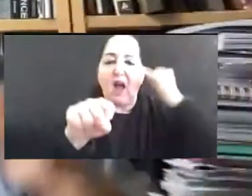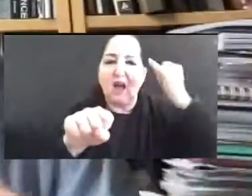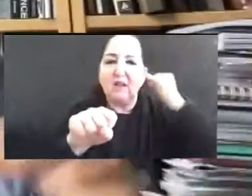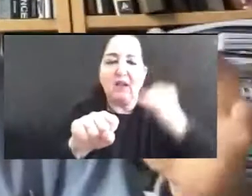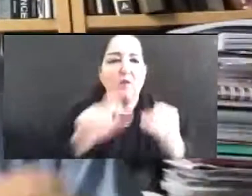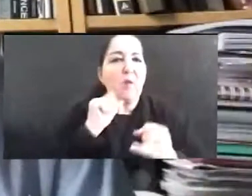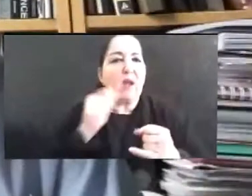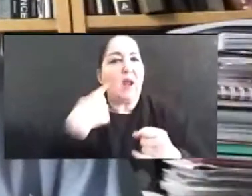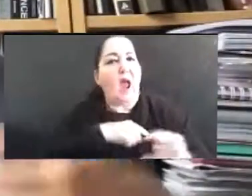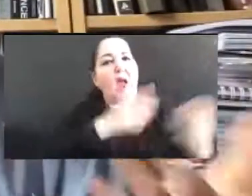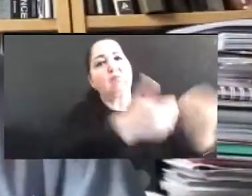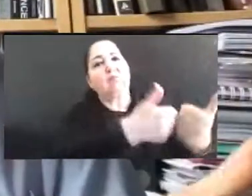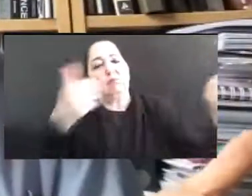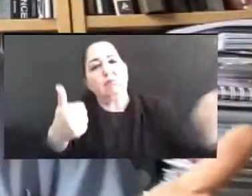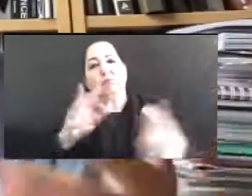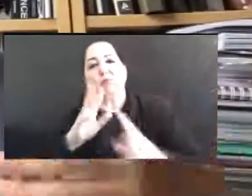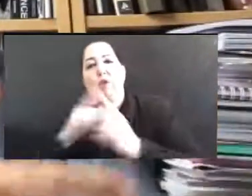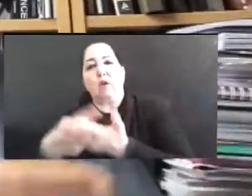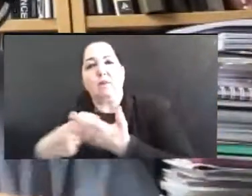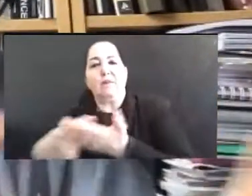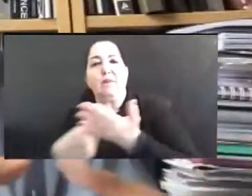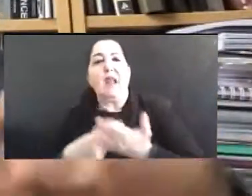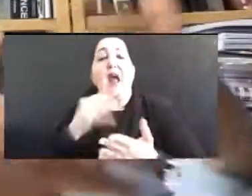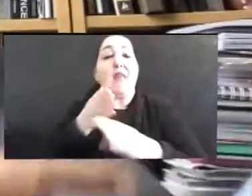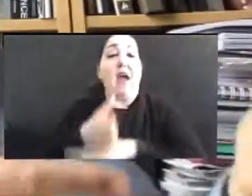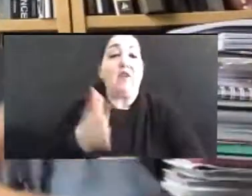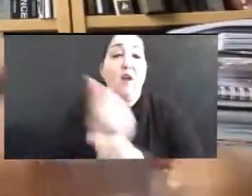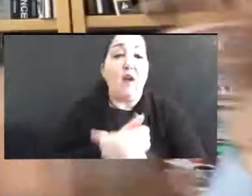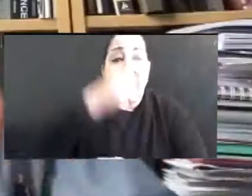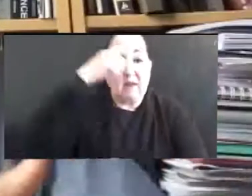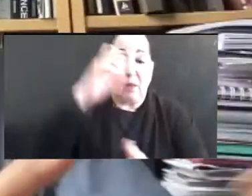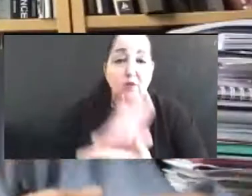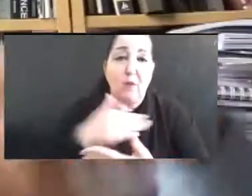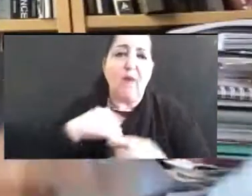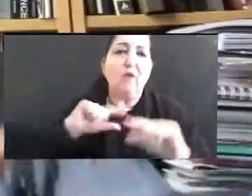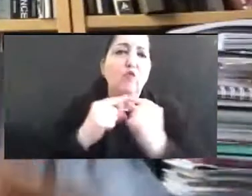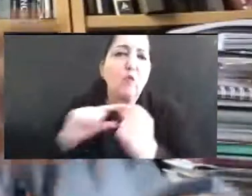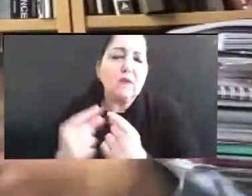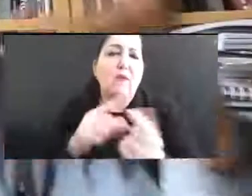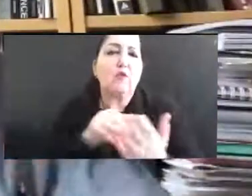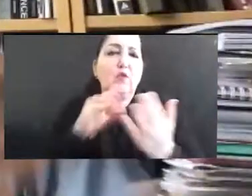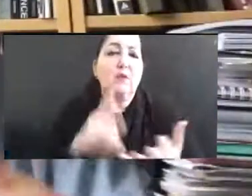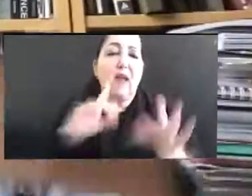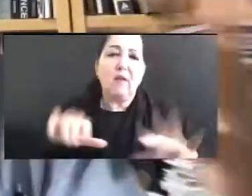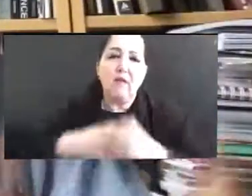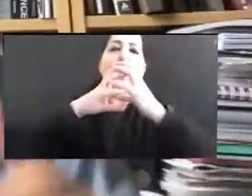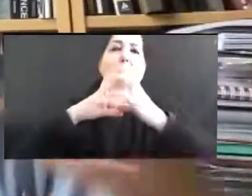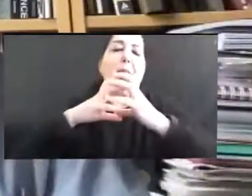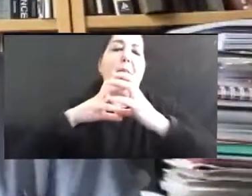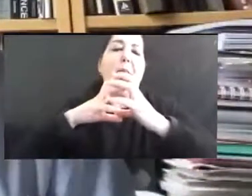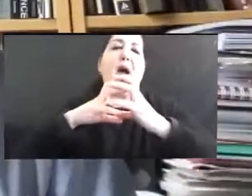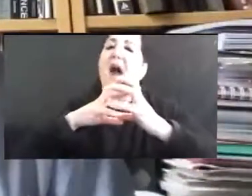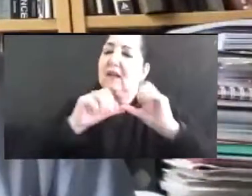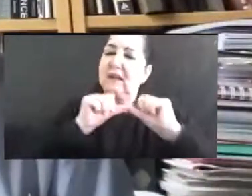has created relations that have many of the former students are, after every summer school, there is groups of students that form and that